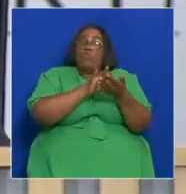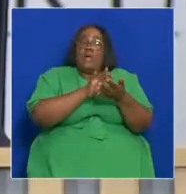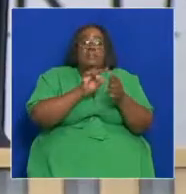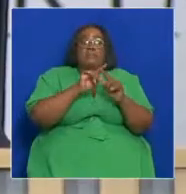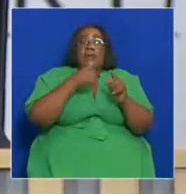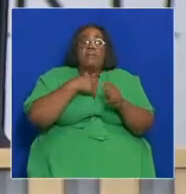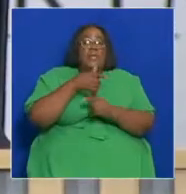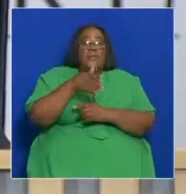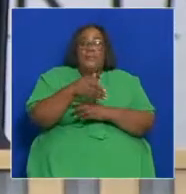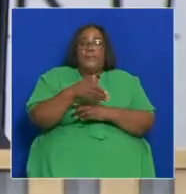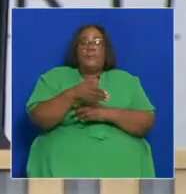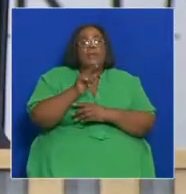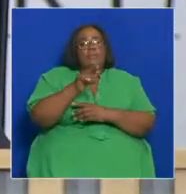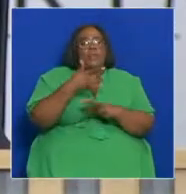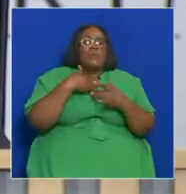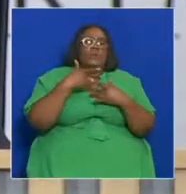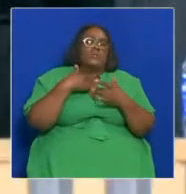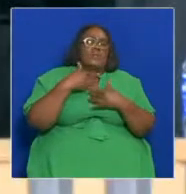concerning.